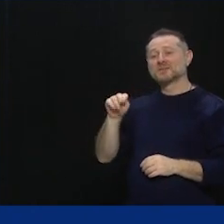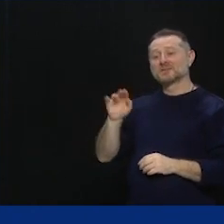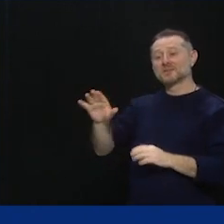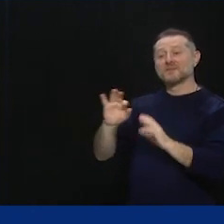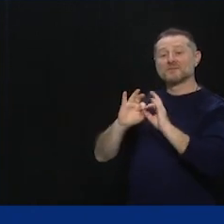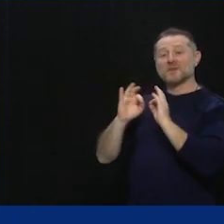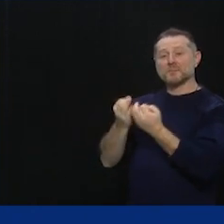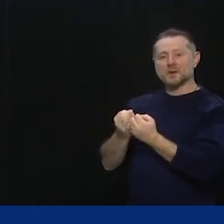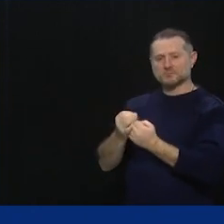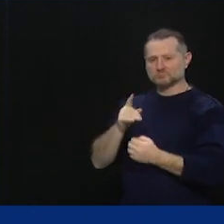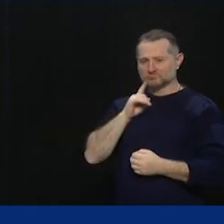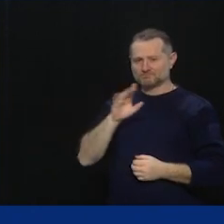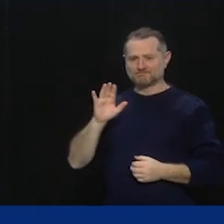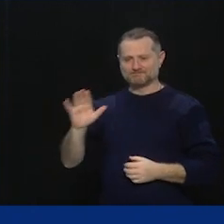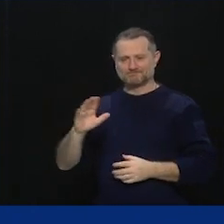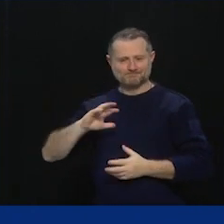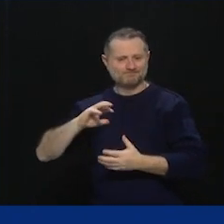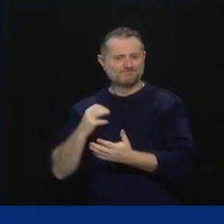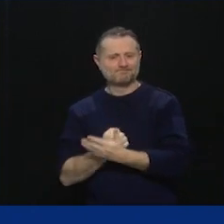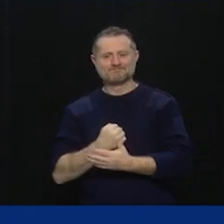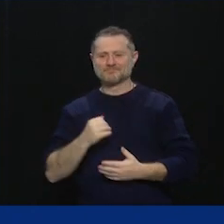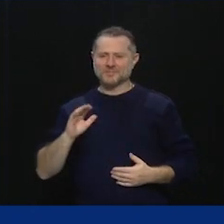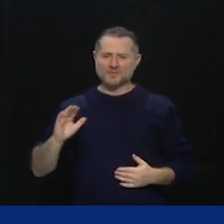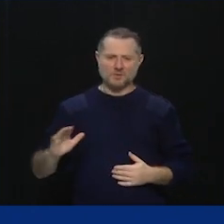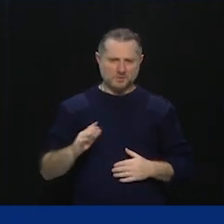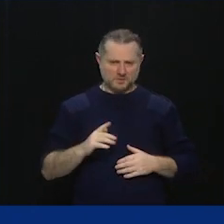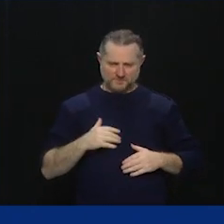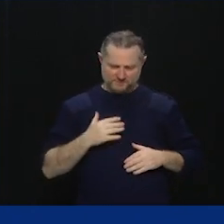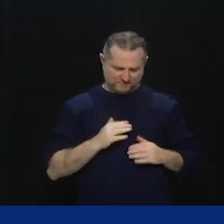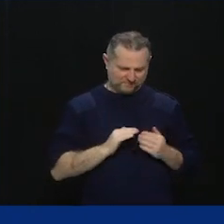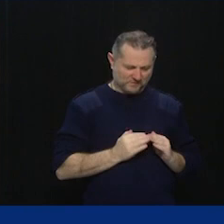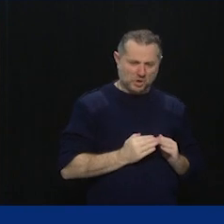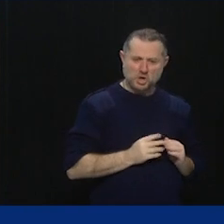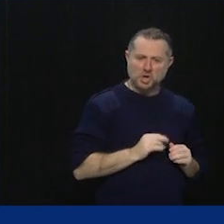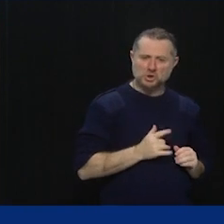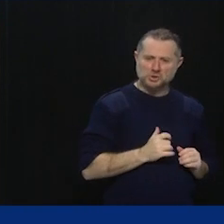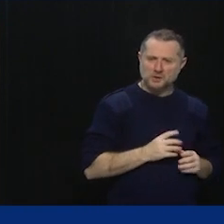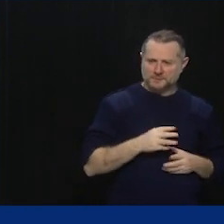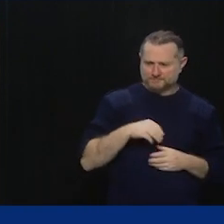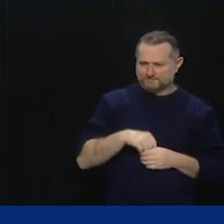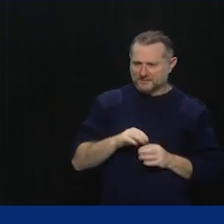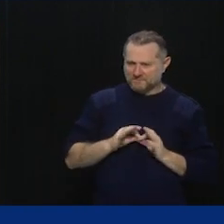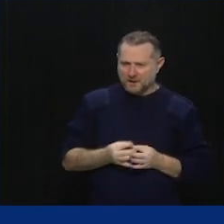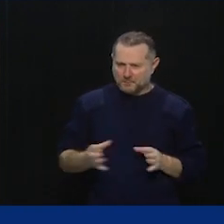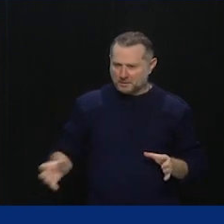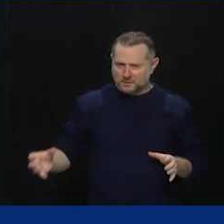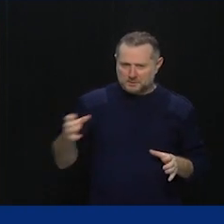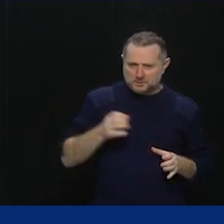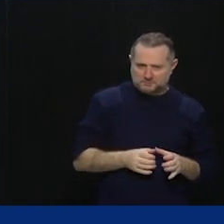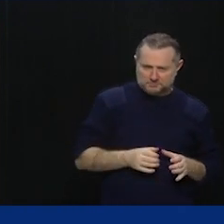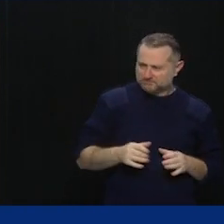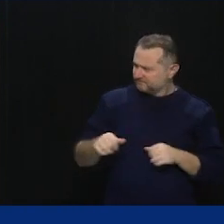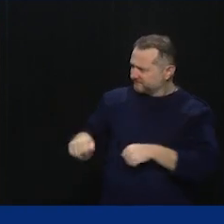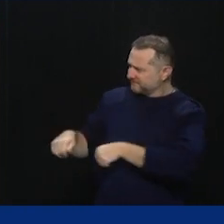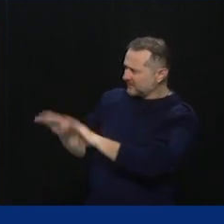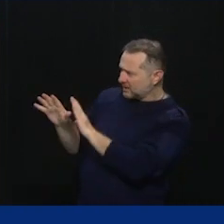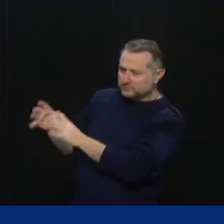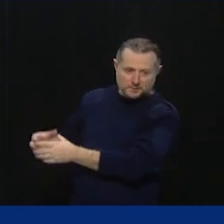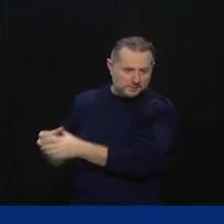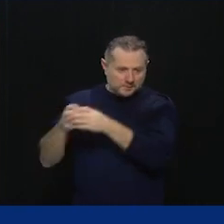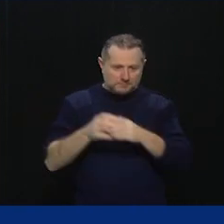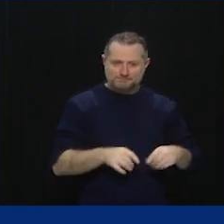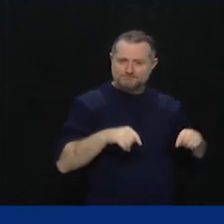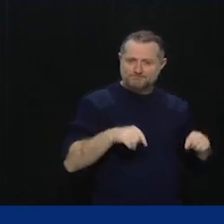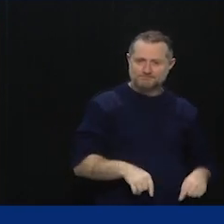the security of a home and are willing to start in a new land, but also what you are doing and your grandparents would be so proud is that you're creating the